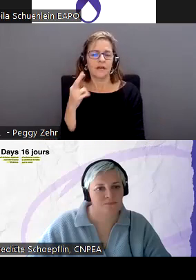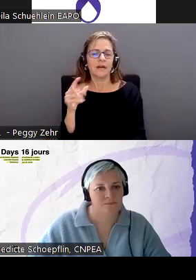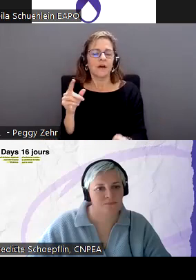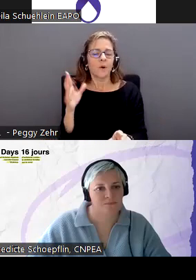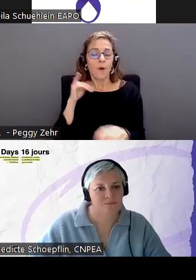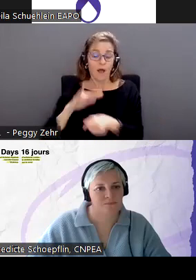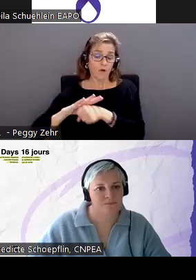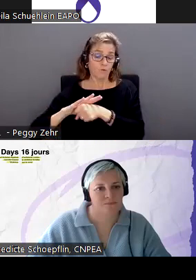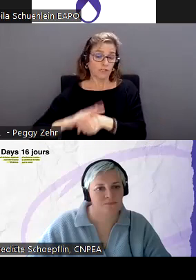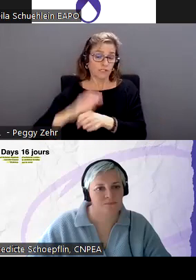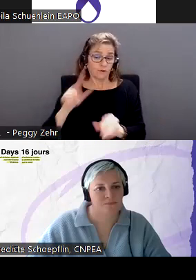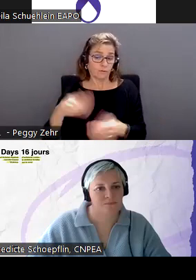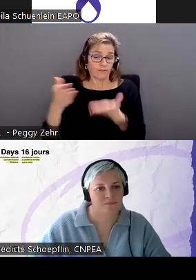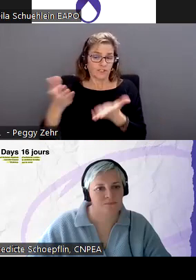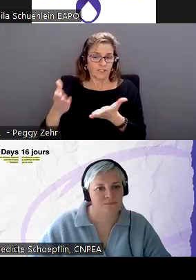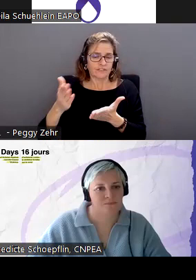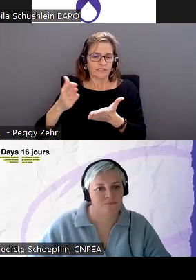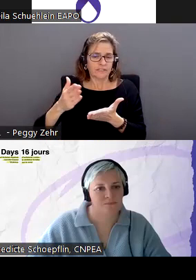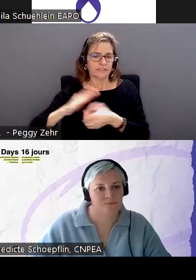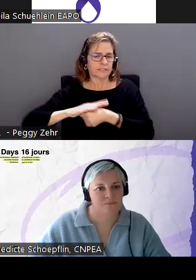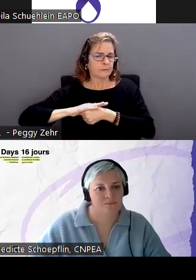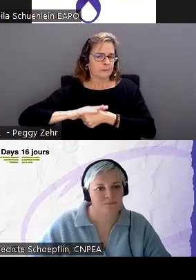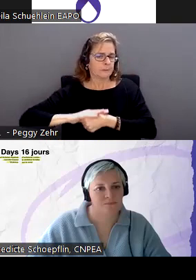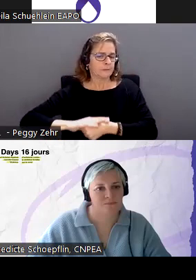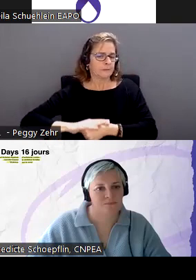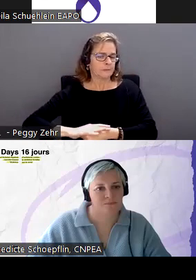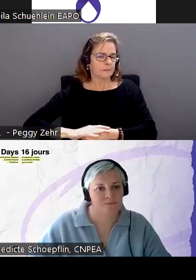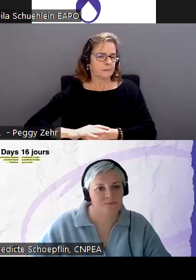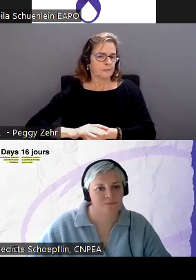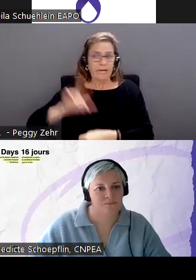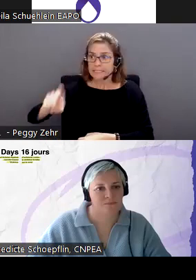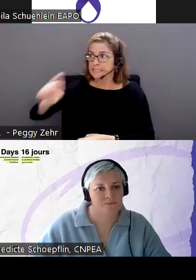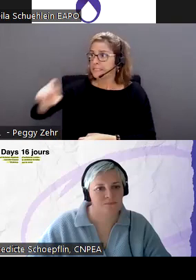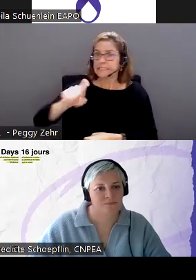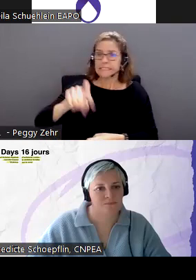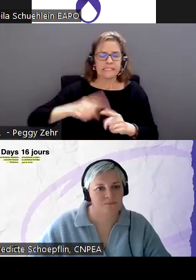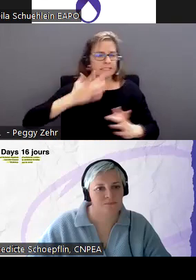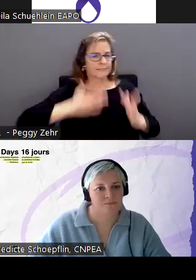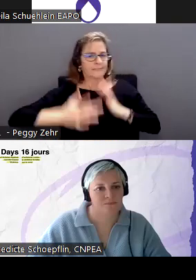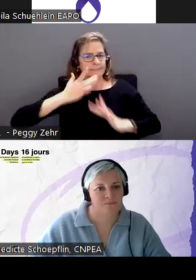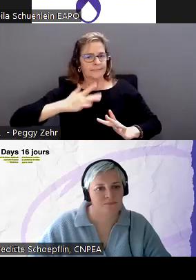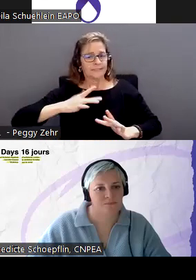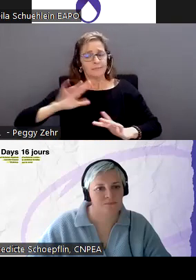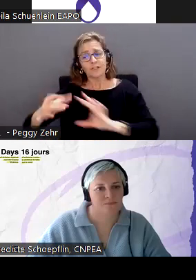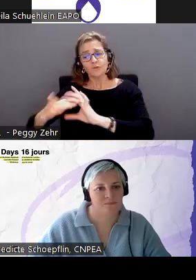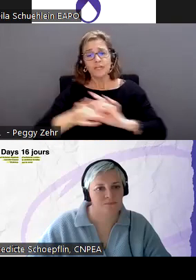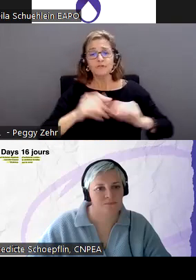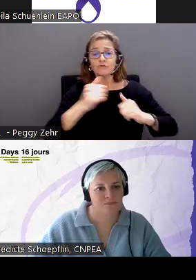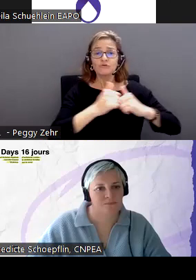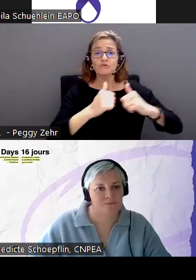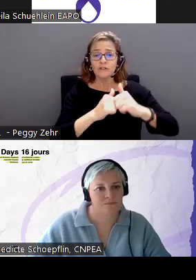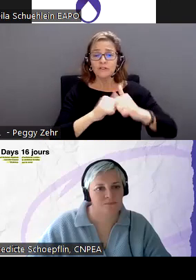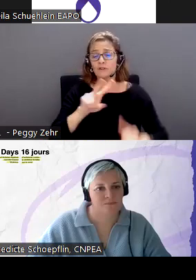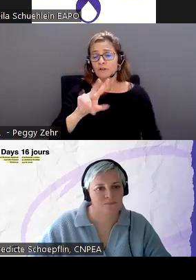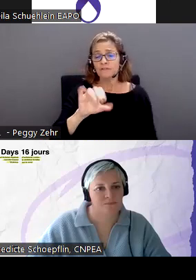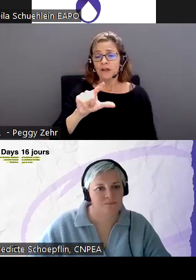pressure to provide services increasing. This is also part of the structural violence as more and more people